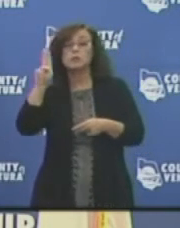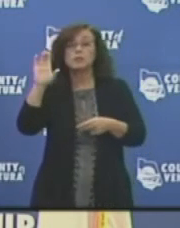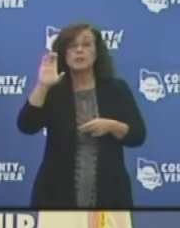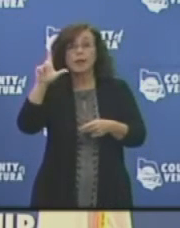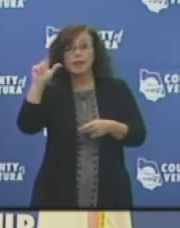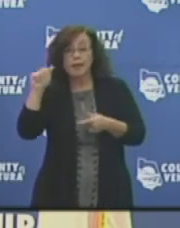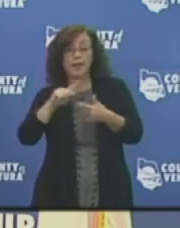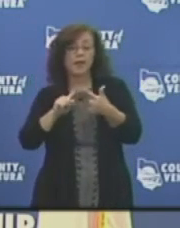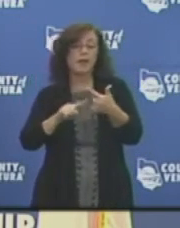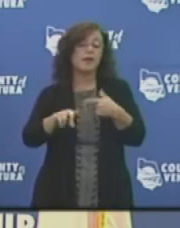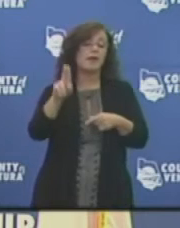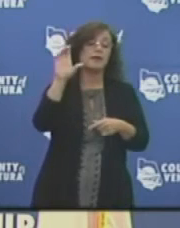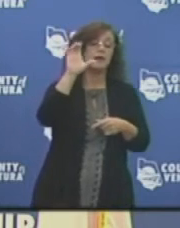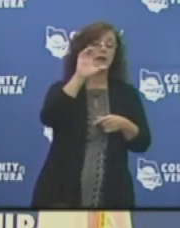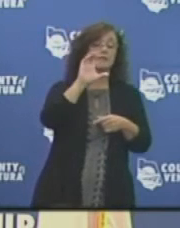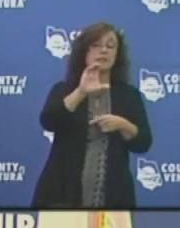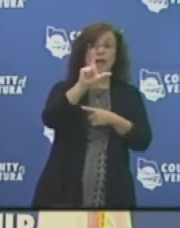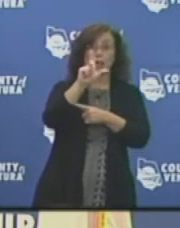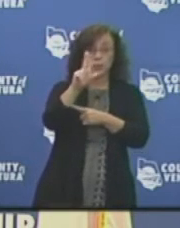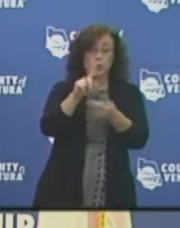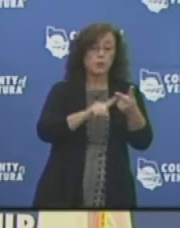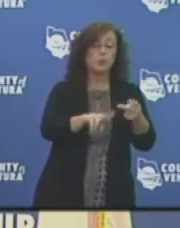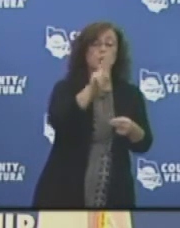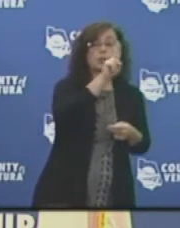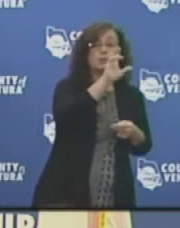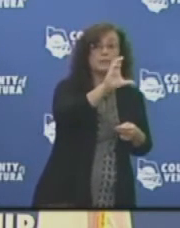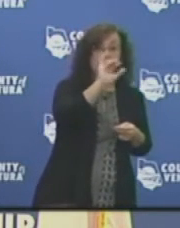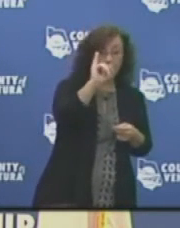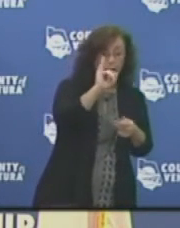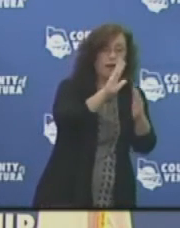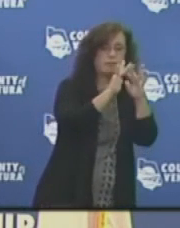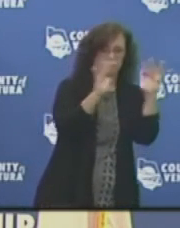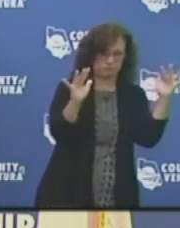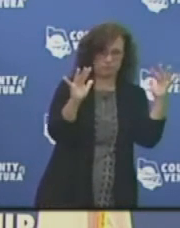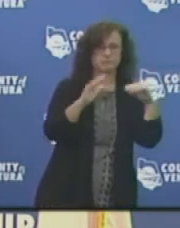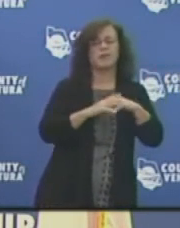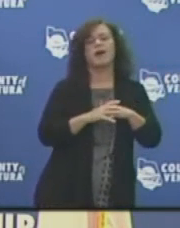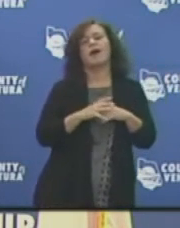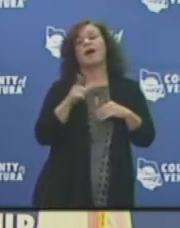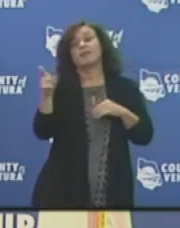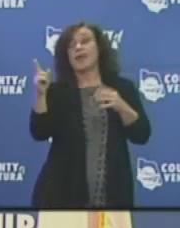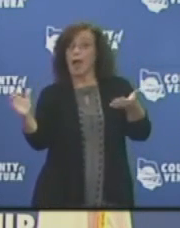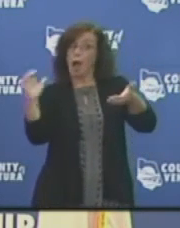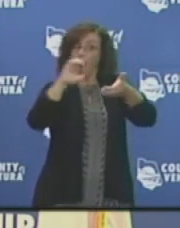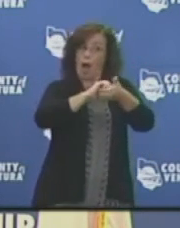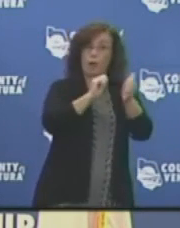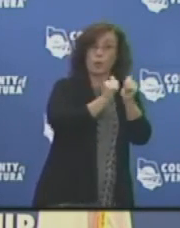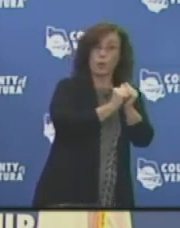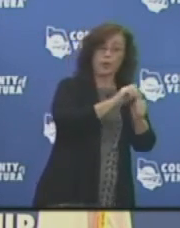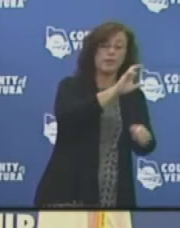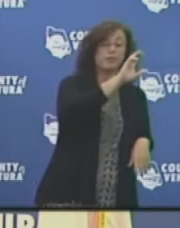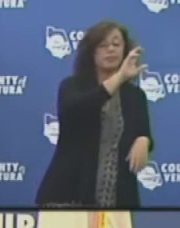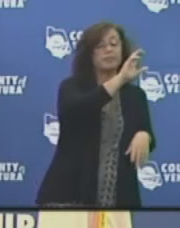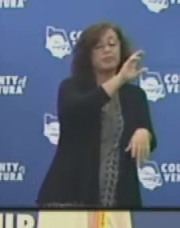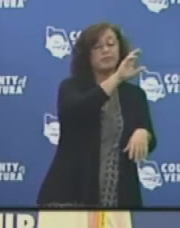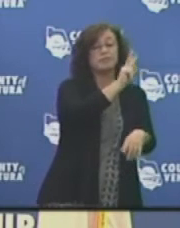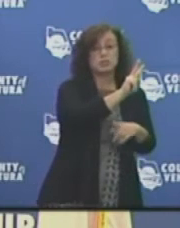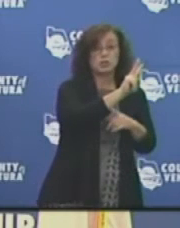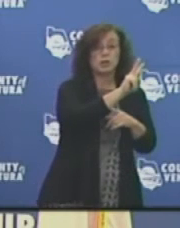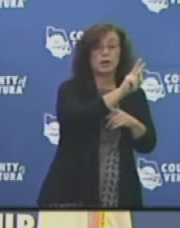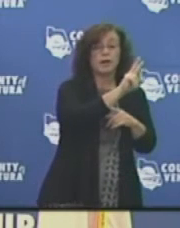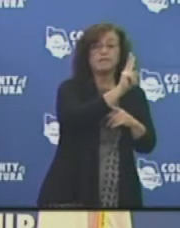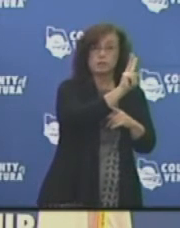agencies, including the Ventura County Healthcare Agency, Oxnard Fire, Ventura Fire, the St.